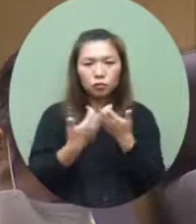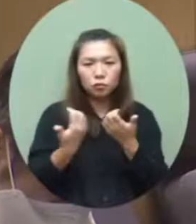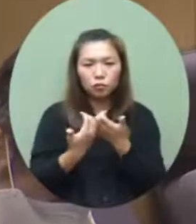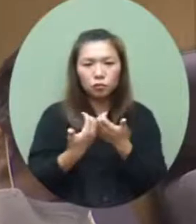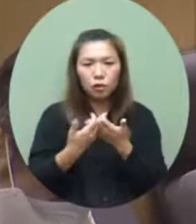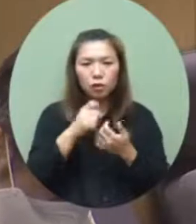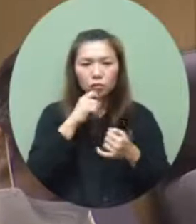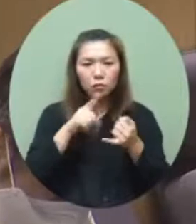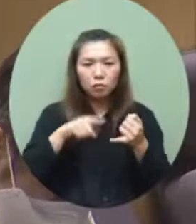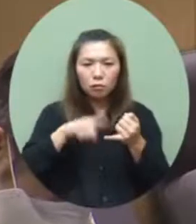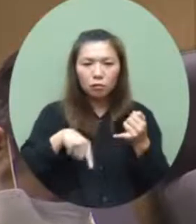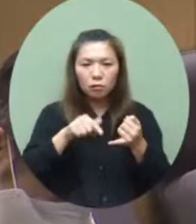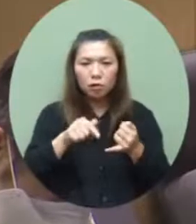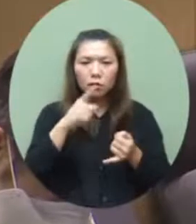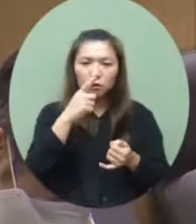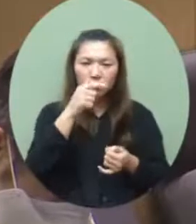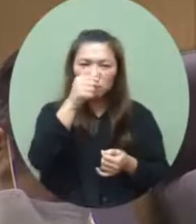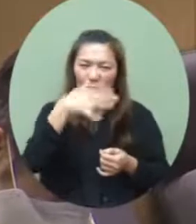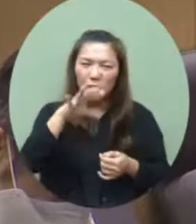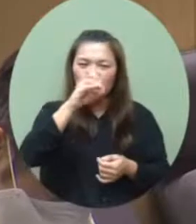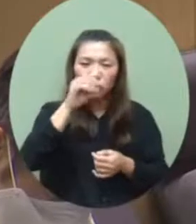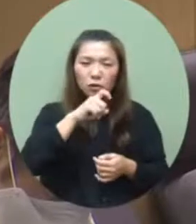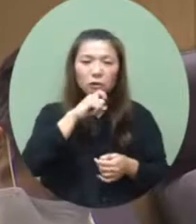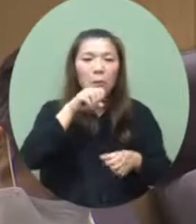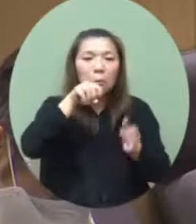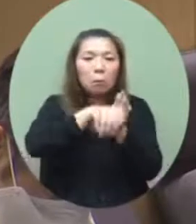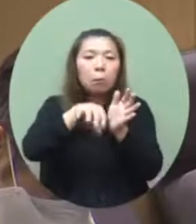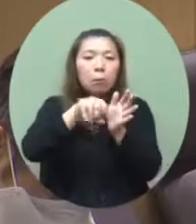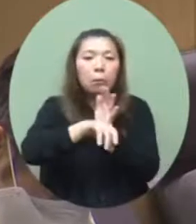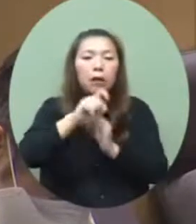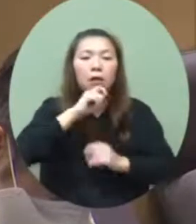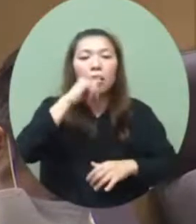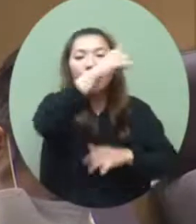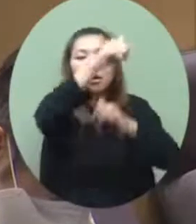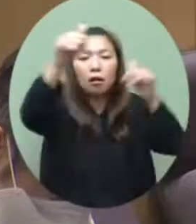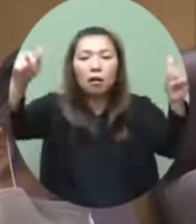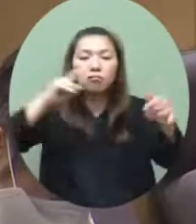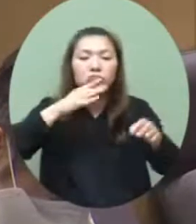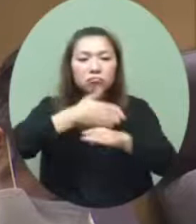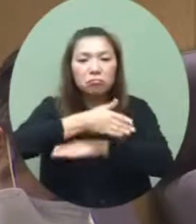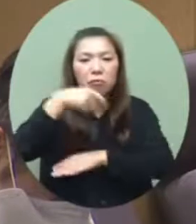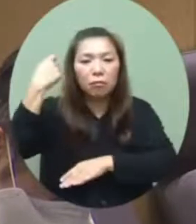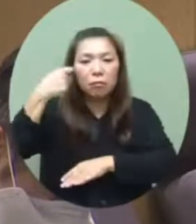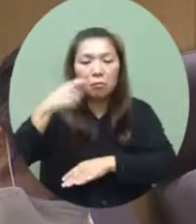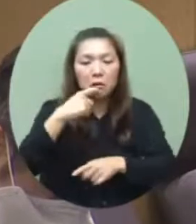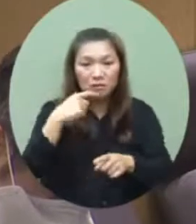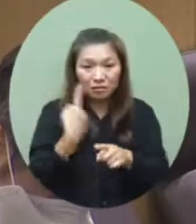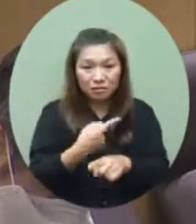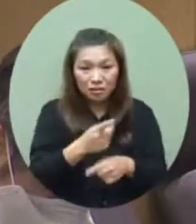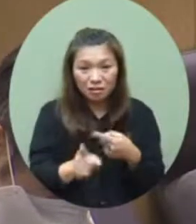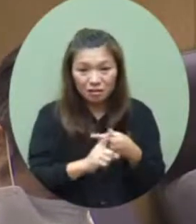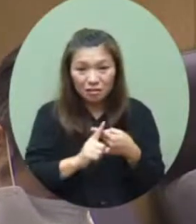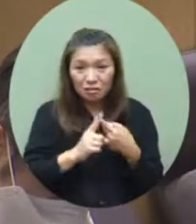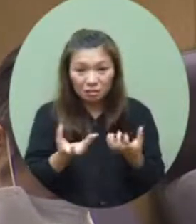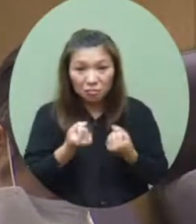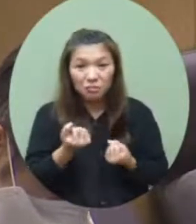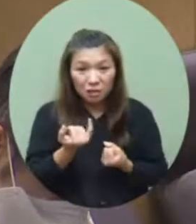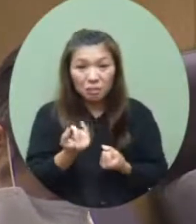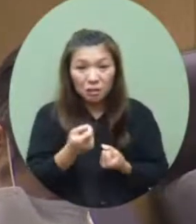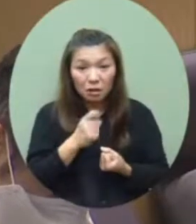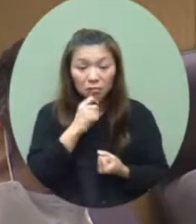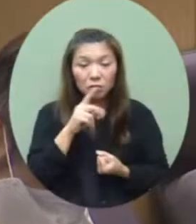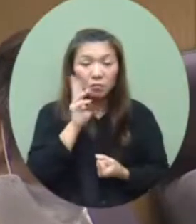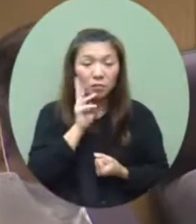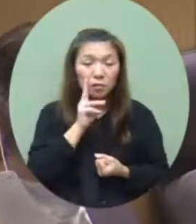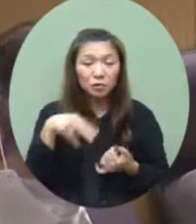PCR tests, over 80% of positive cases can be identified. That means more than 10% will enter